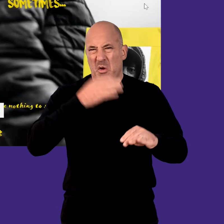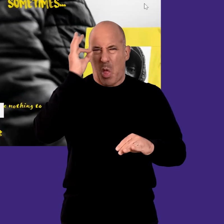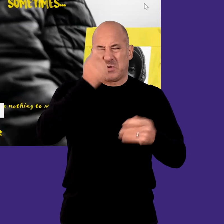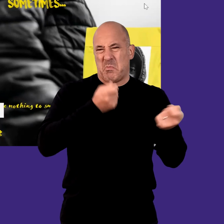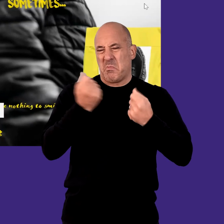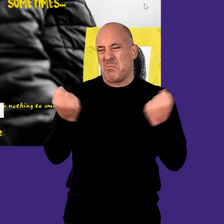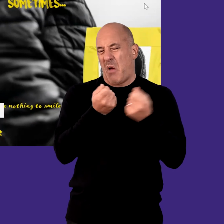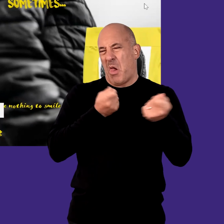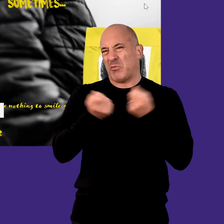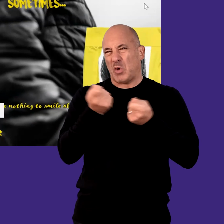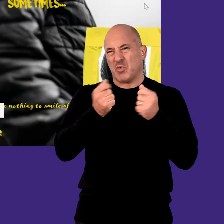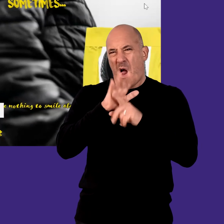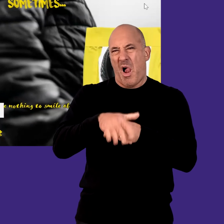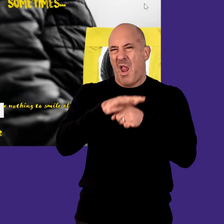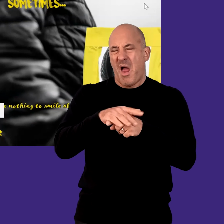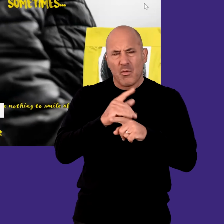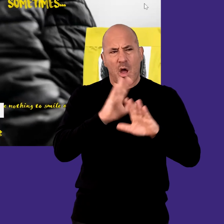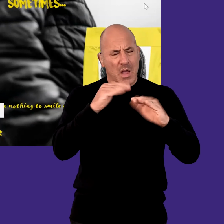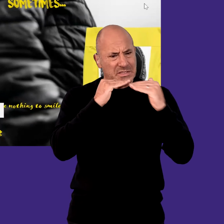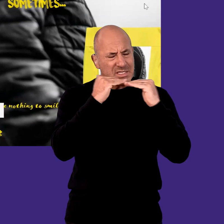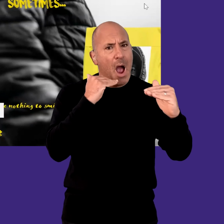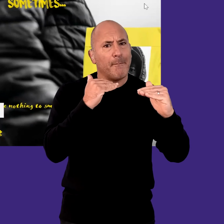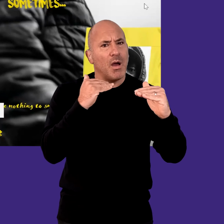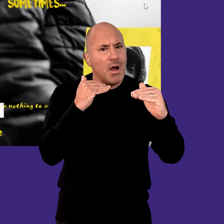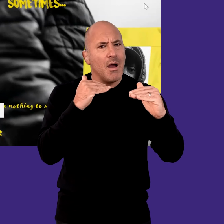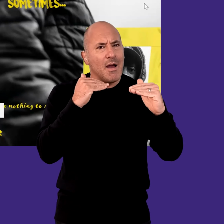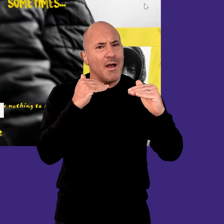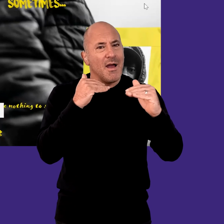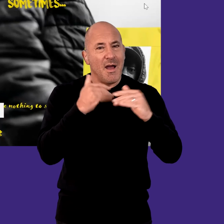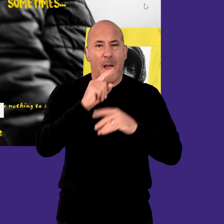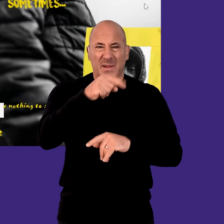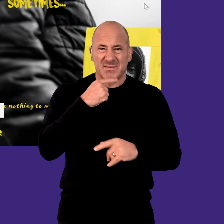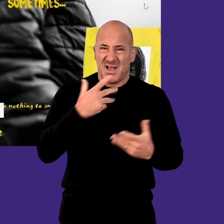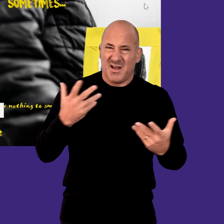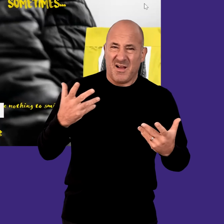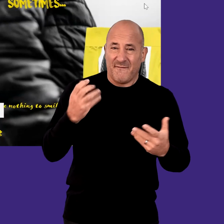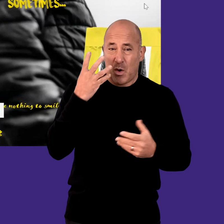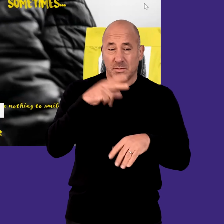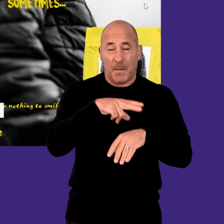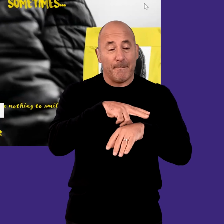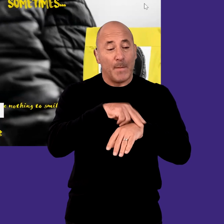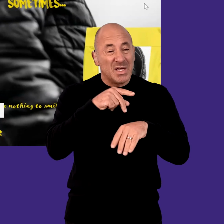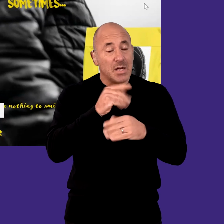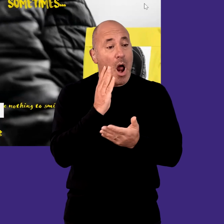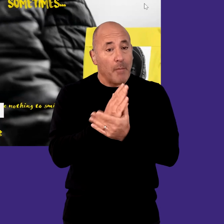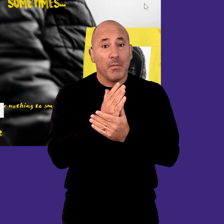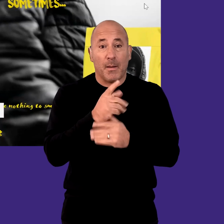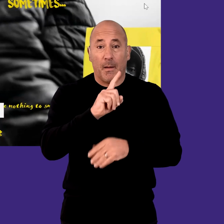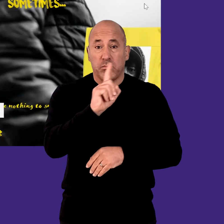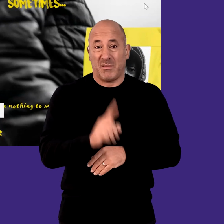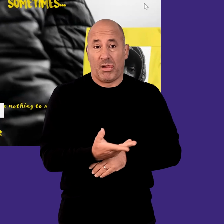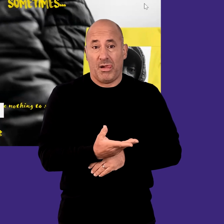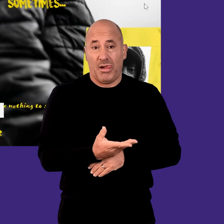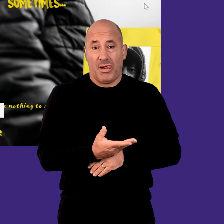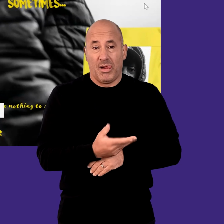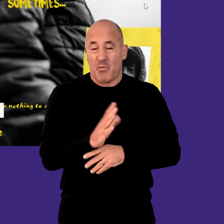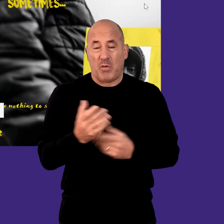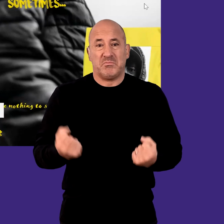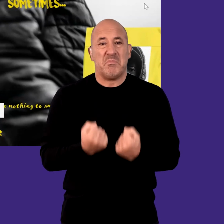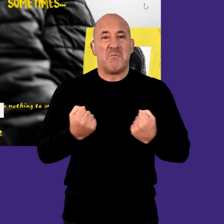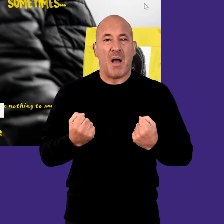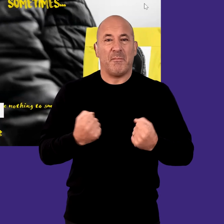and job roles and authorities. It puts you on a level which is human. And again, people saying, you know, I think people forget that the police are people at the end of the